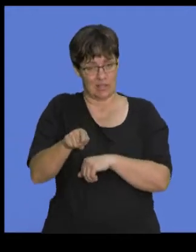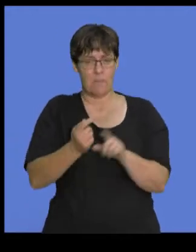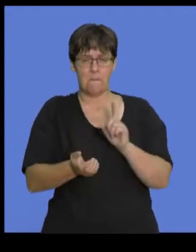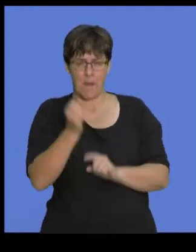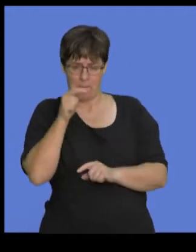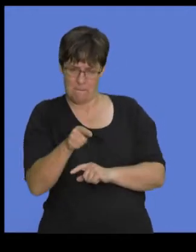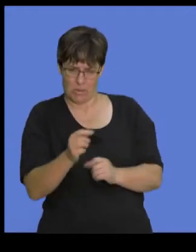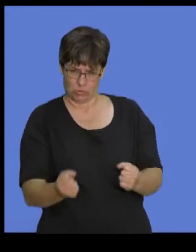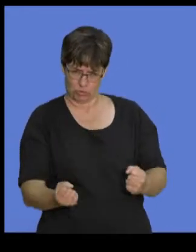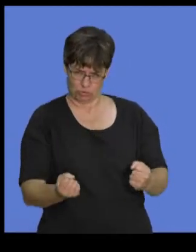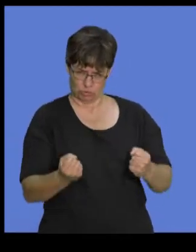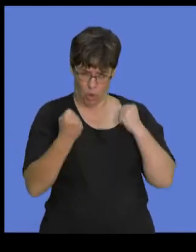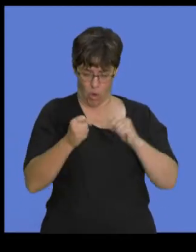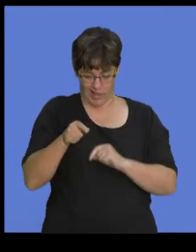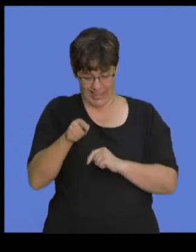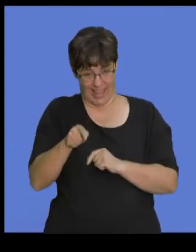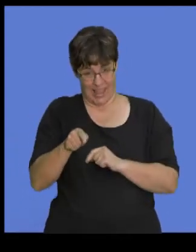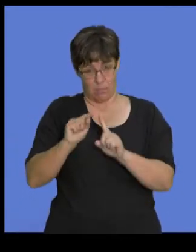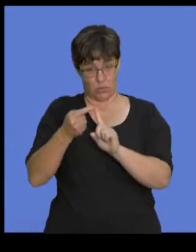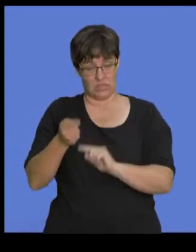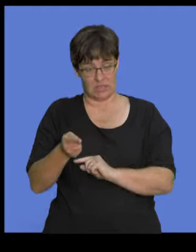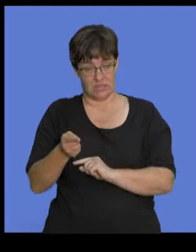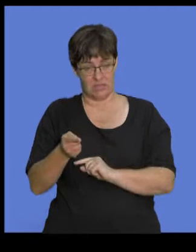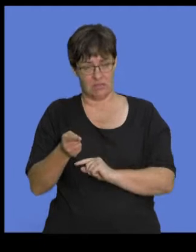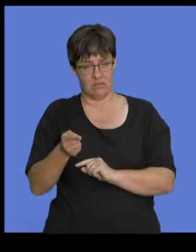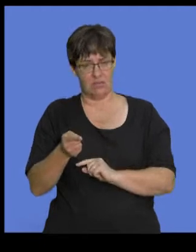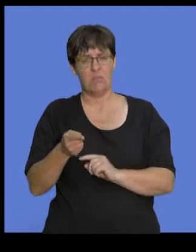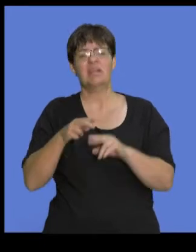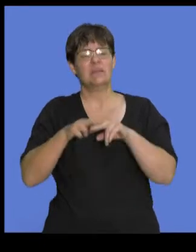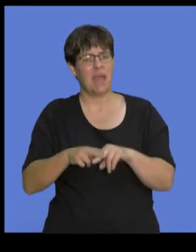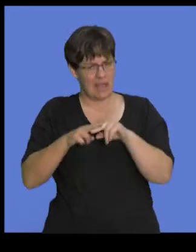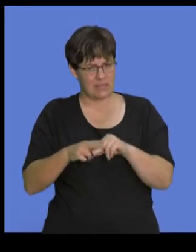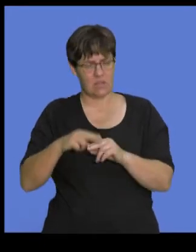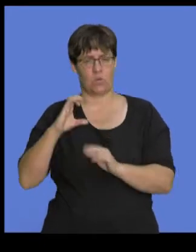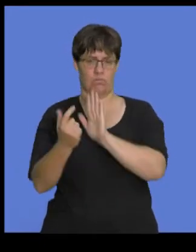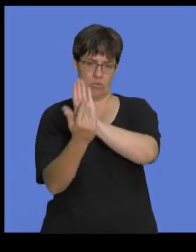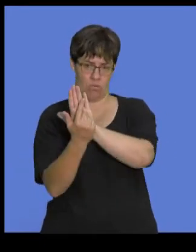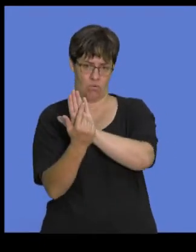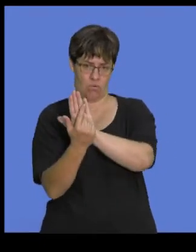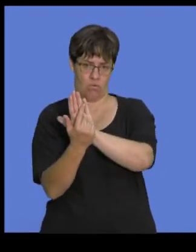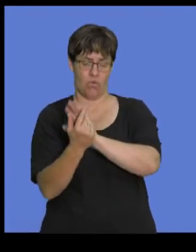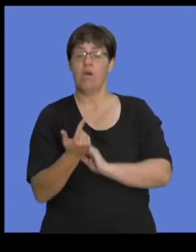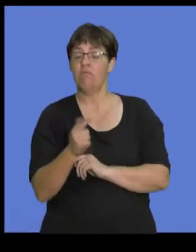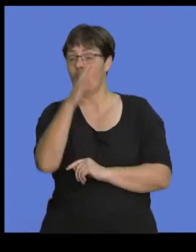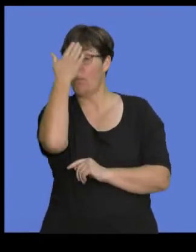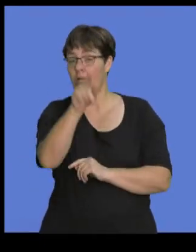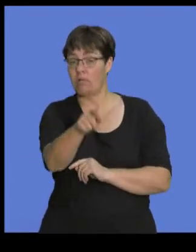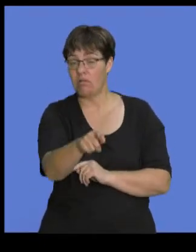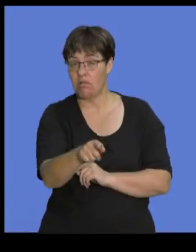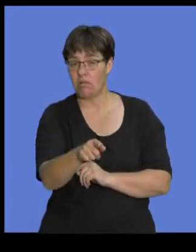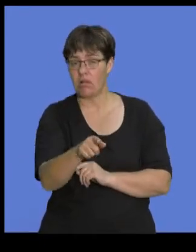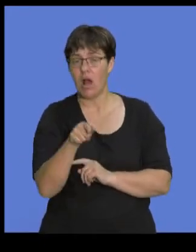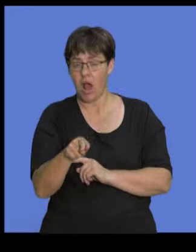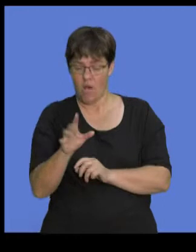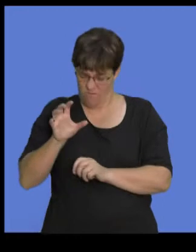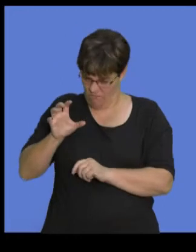how strong the field is at that point. But it is purely based on Coulomb's law, and we managed to say that as long as we know the magnitude